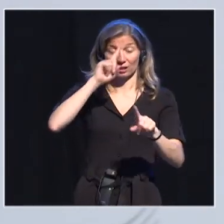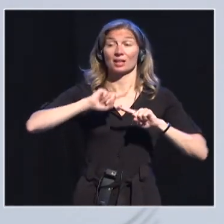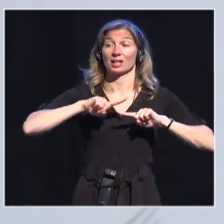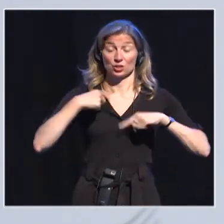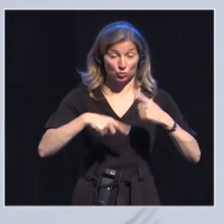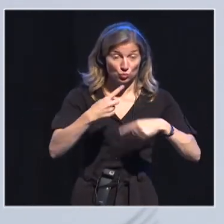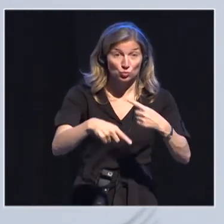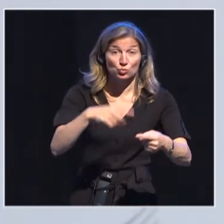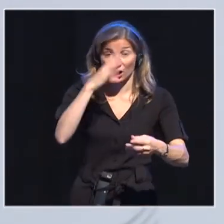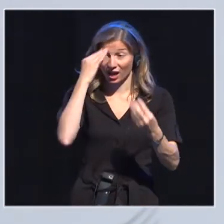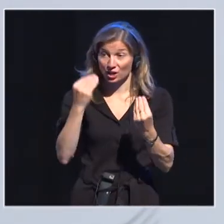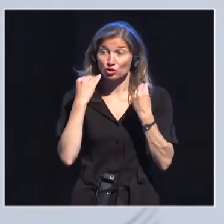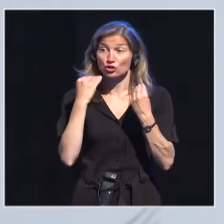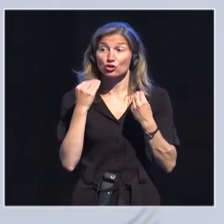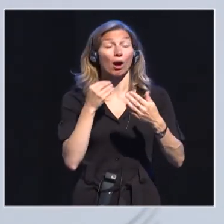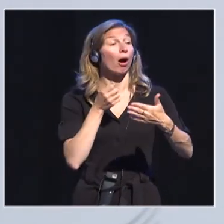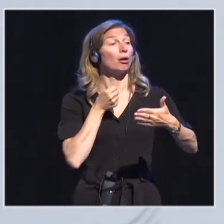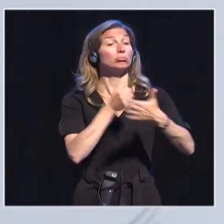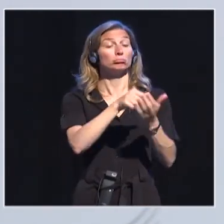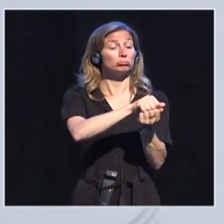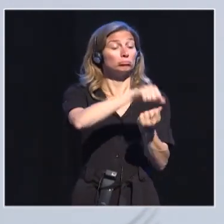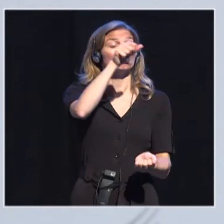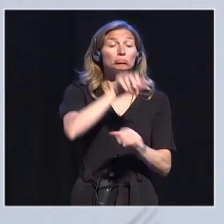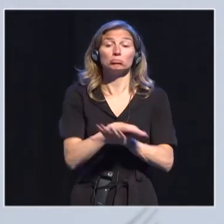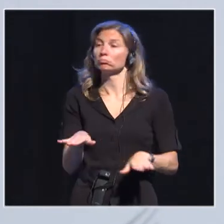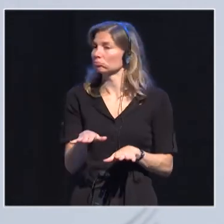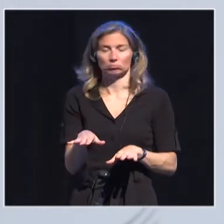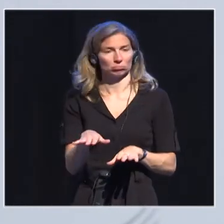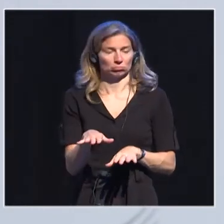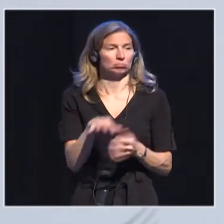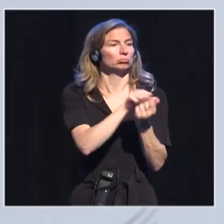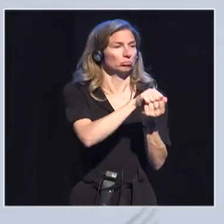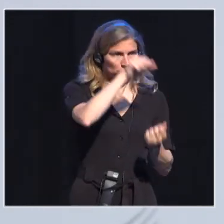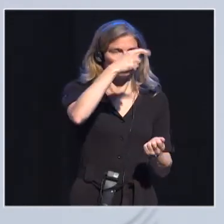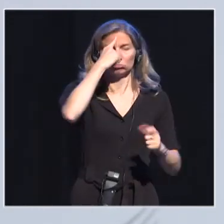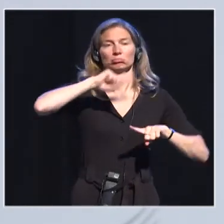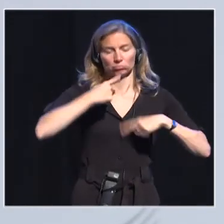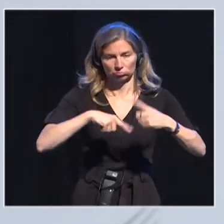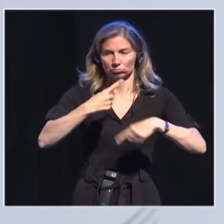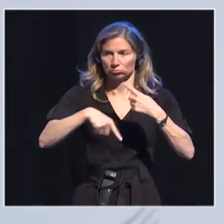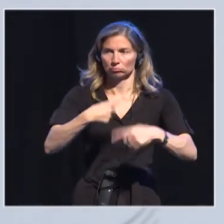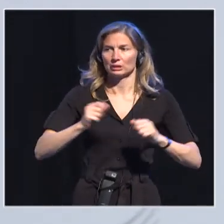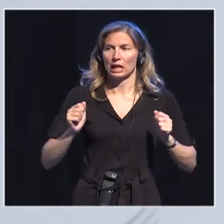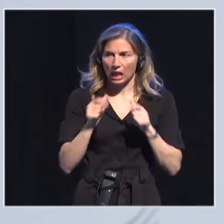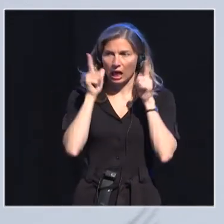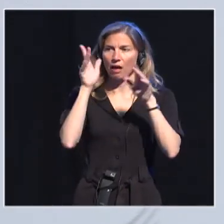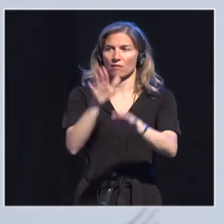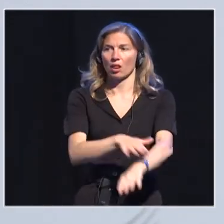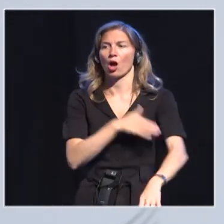that people continue to get schooling, making sure that learning something is not something that stops the moment you leave